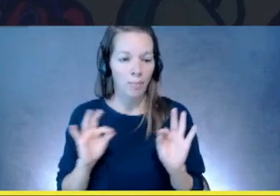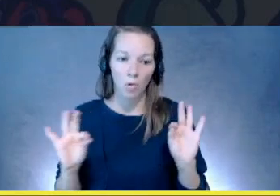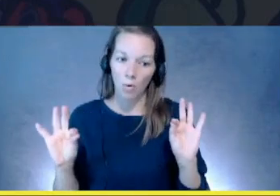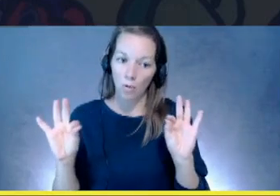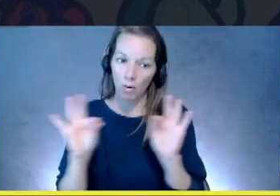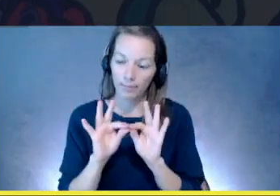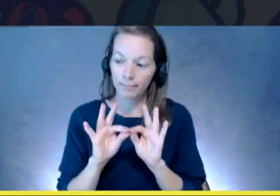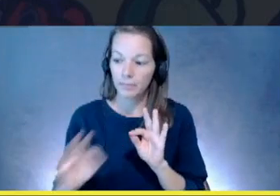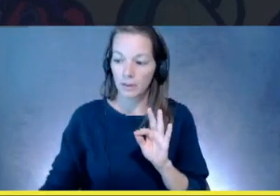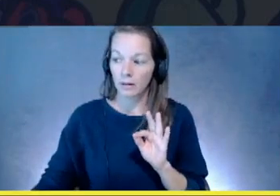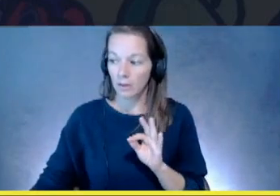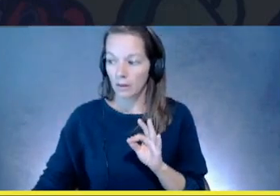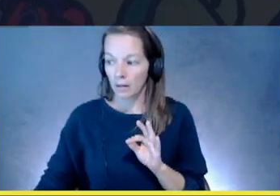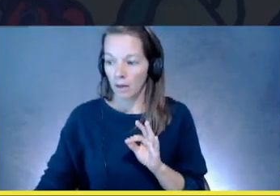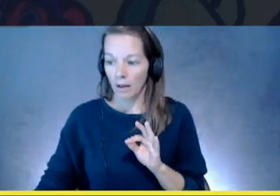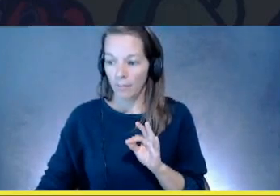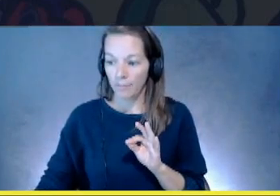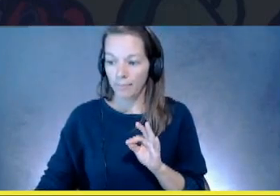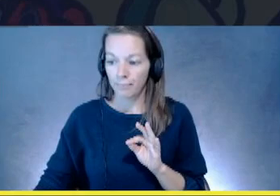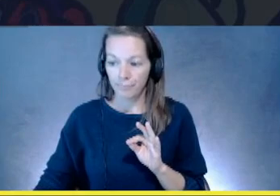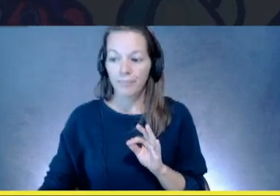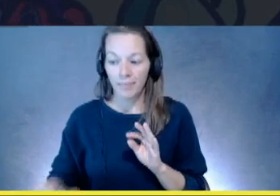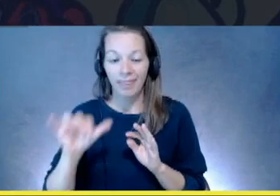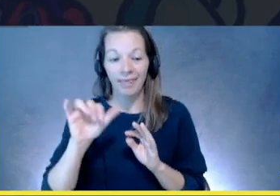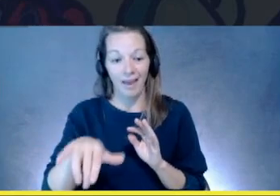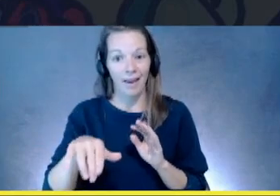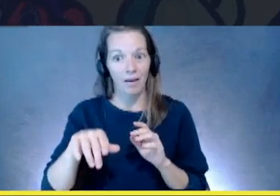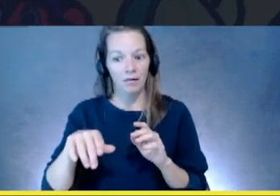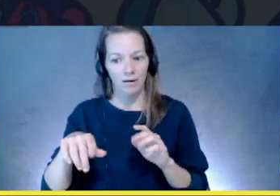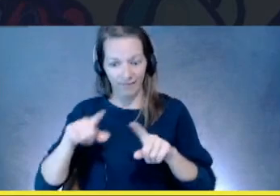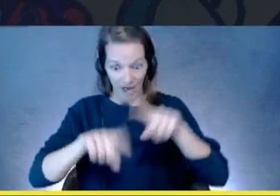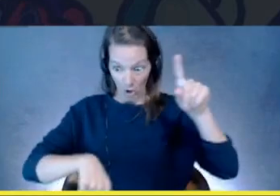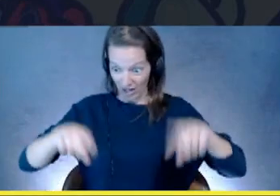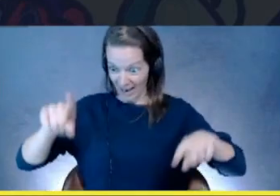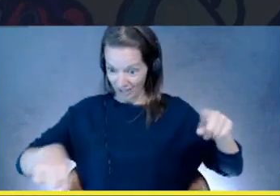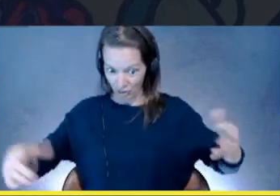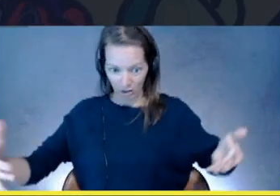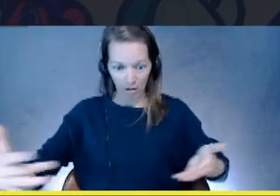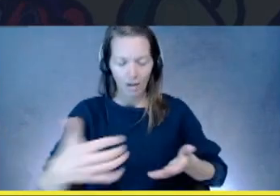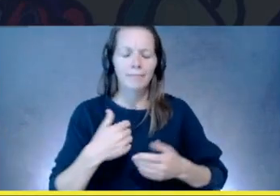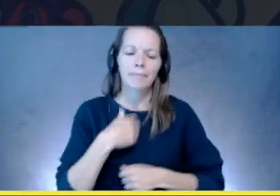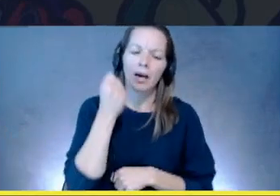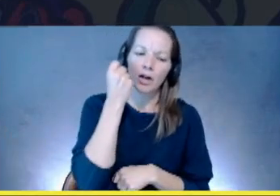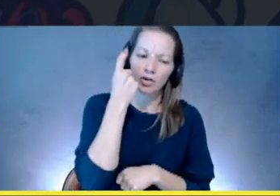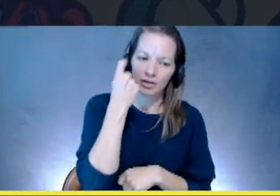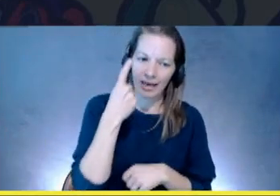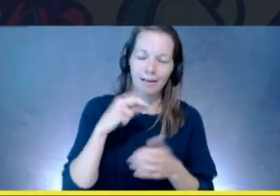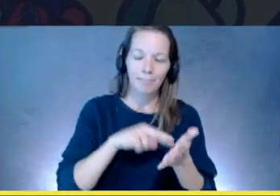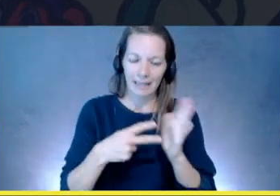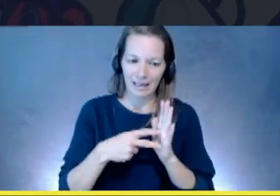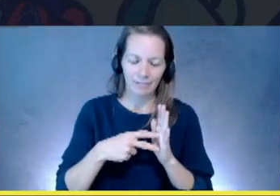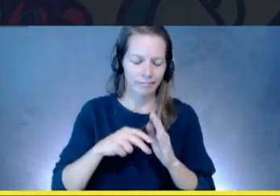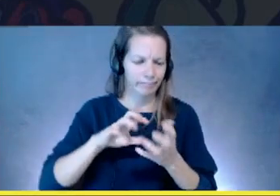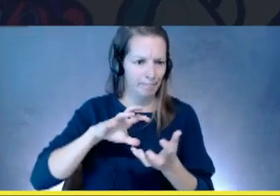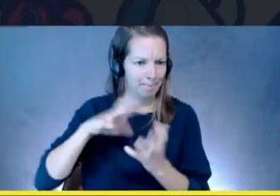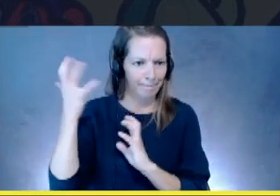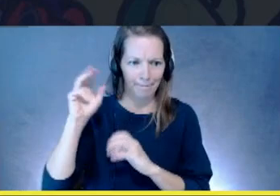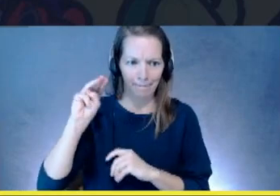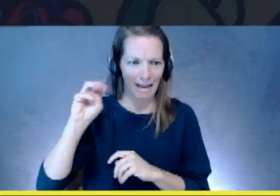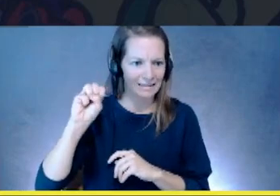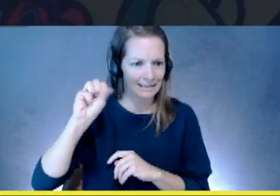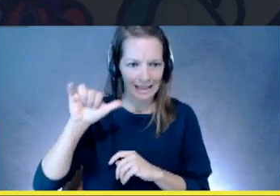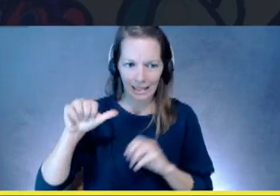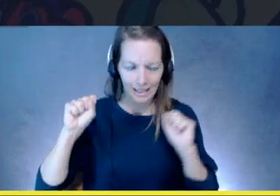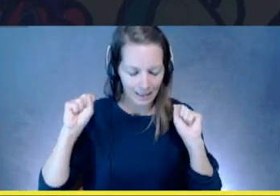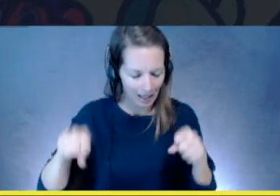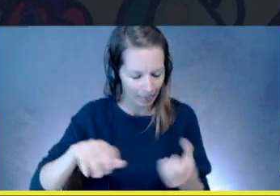take that variation and yes, I understand it means it's messy and that can be a challenge